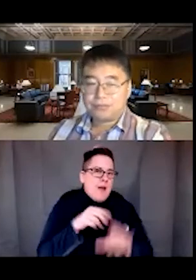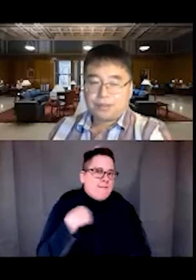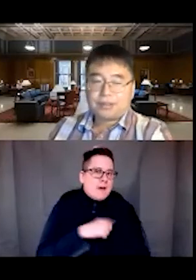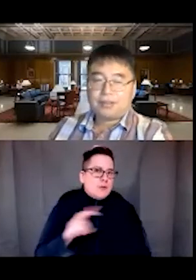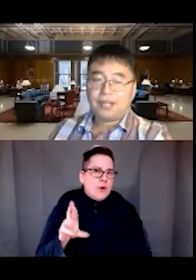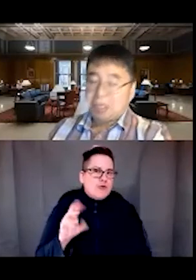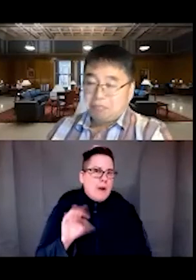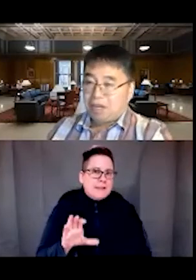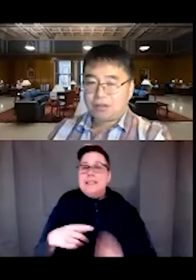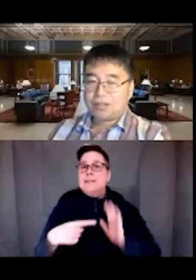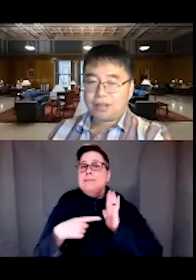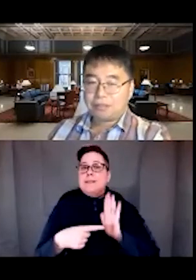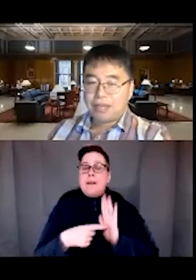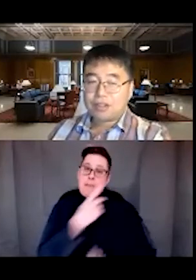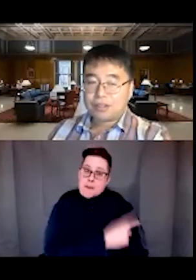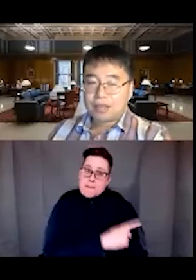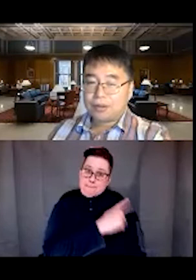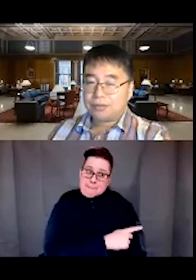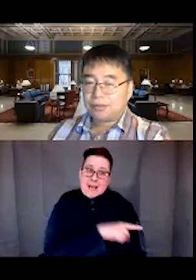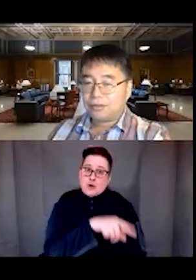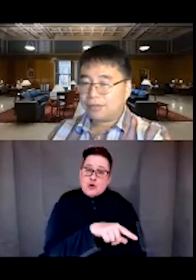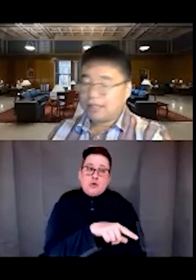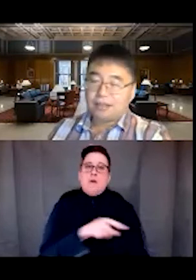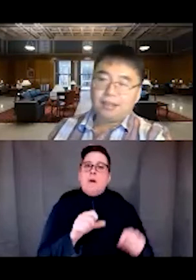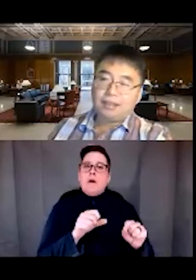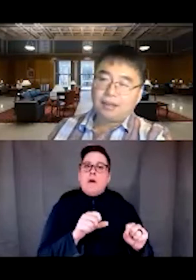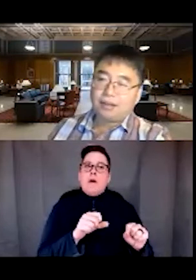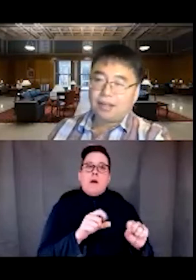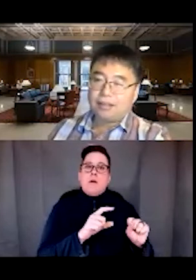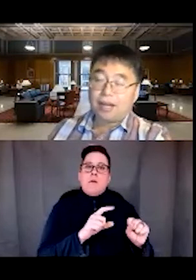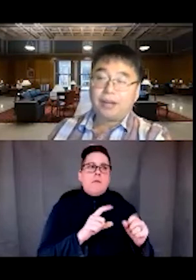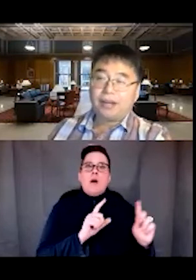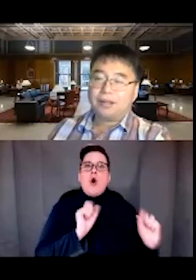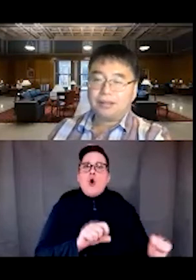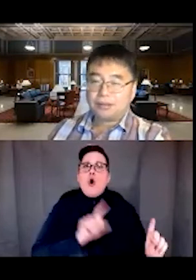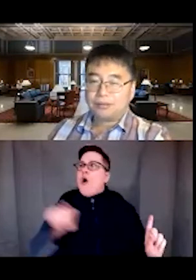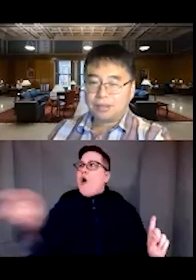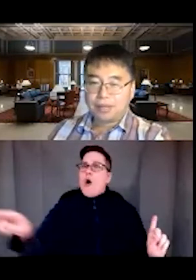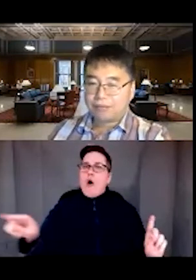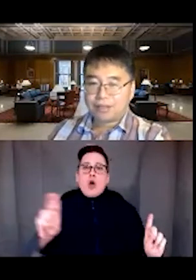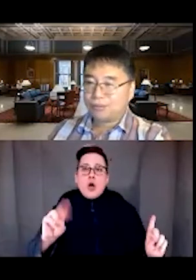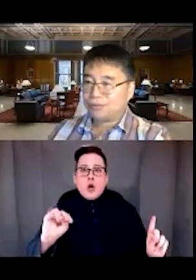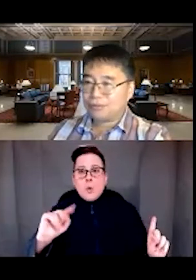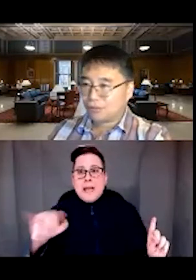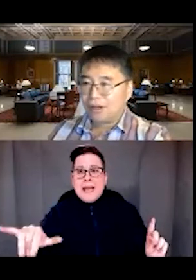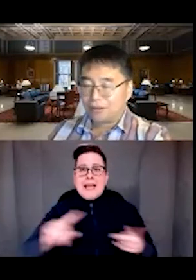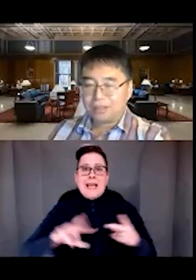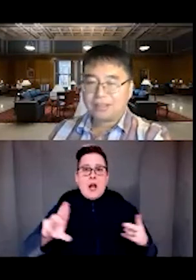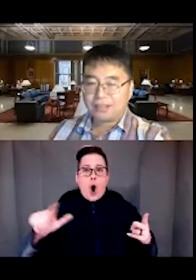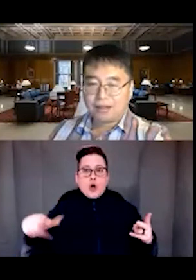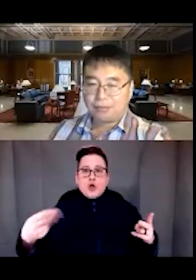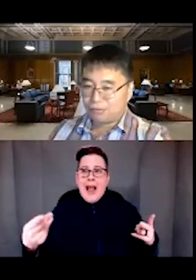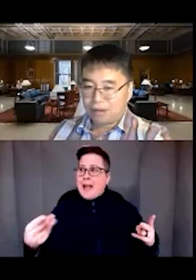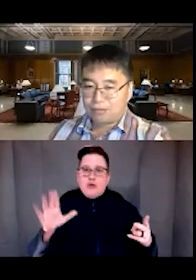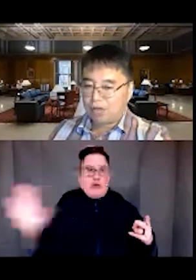right? So for instance, patients can go to any ED in our area, right? So they don't have to come to Strong, right?